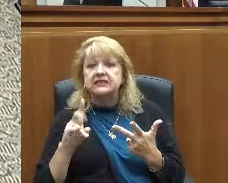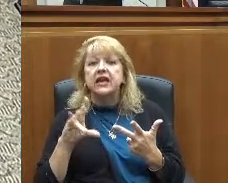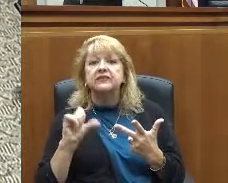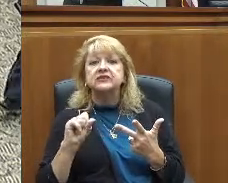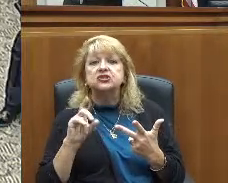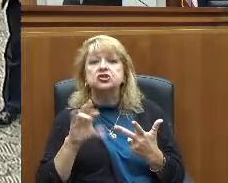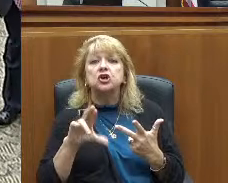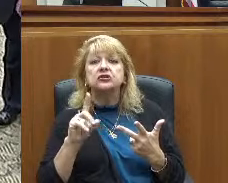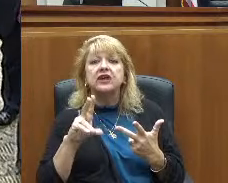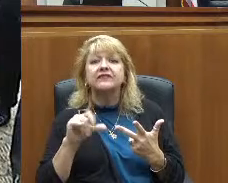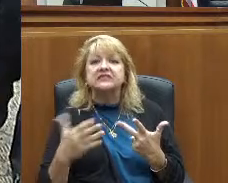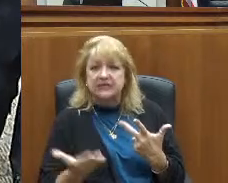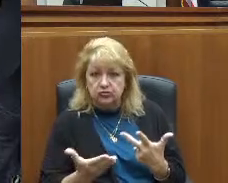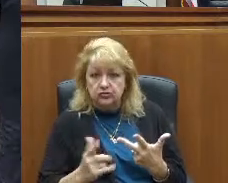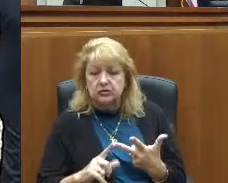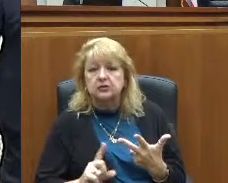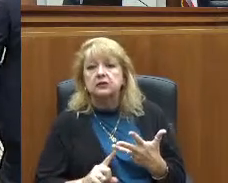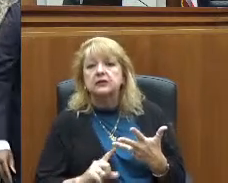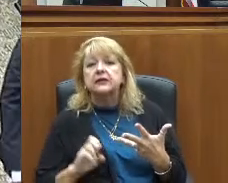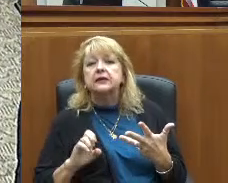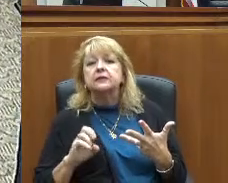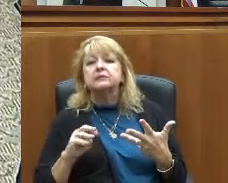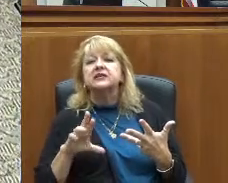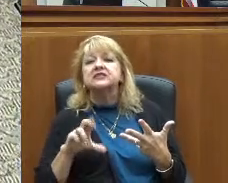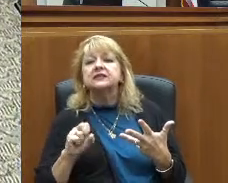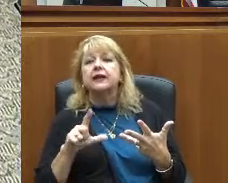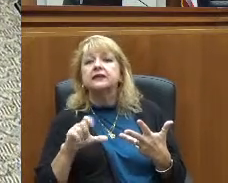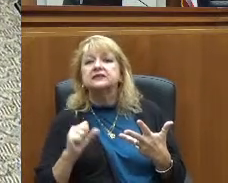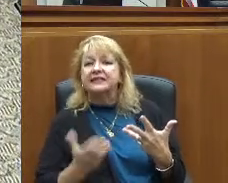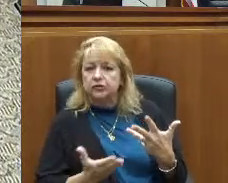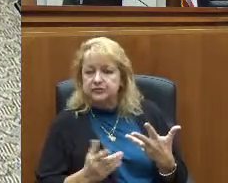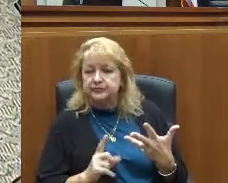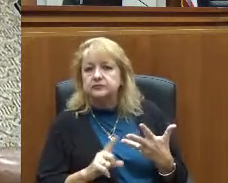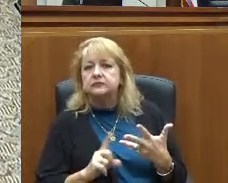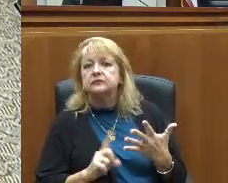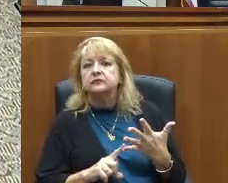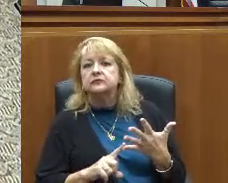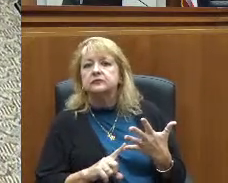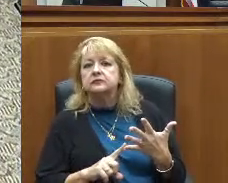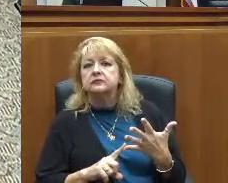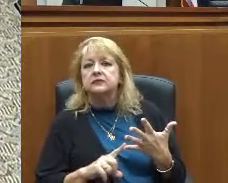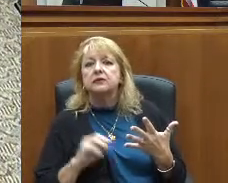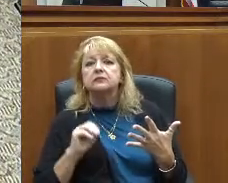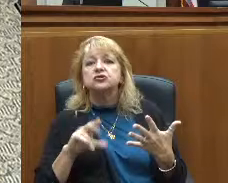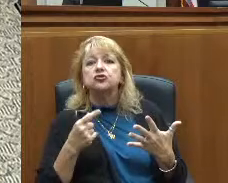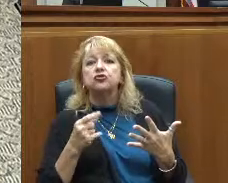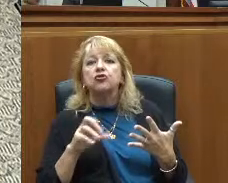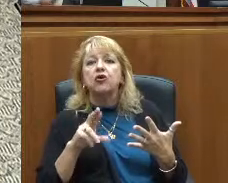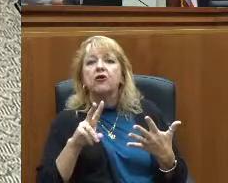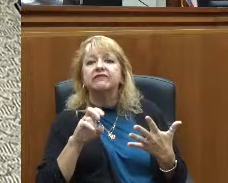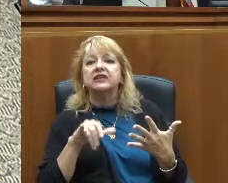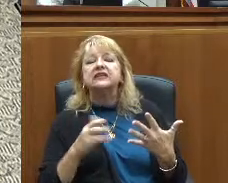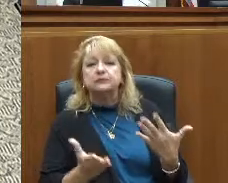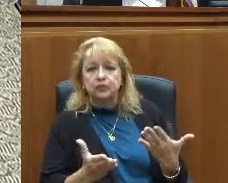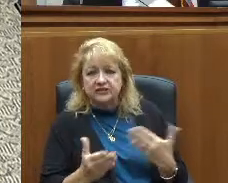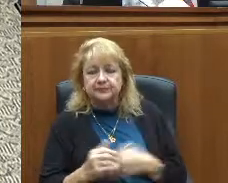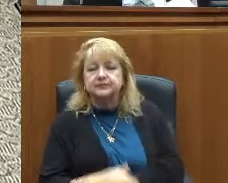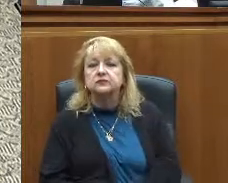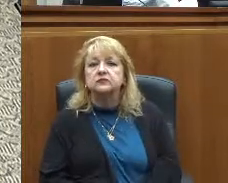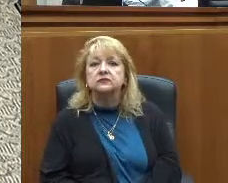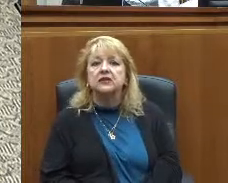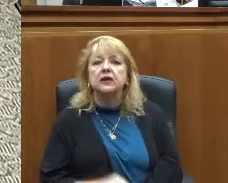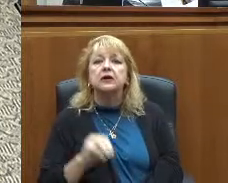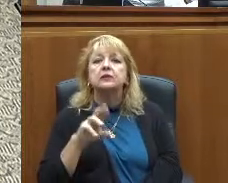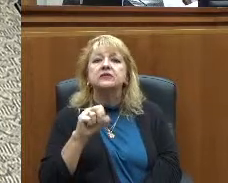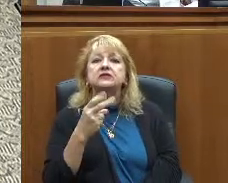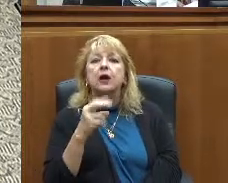Davis. Here. Dr. Davis is present. Ms. Ellis. Here. Ms. Ellis is present. Mr. Garvey. Here. Mr. Garvey is present.